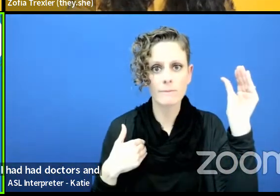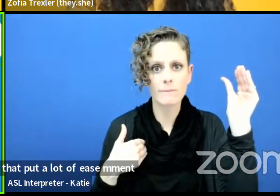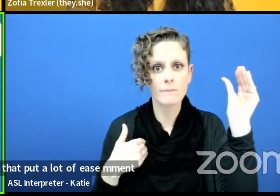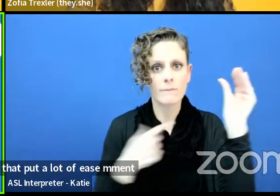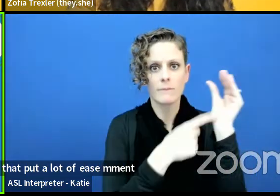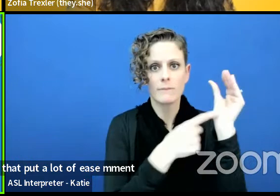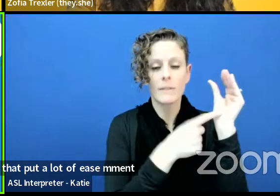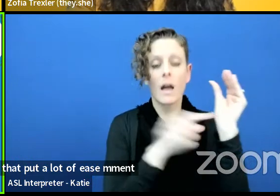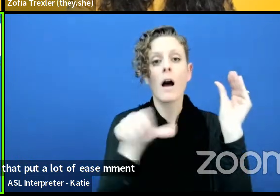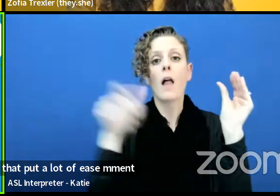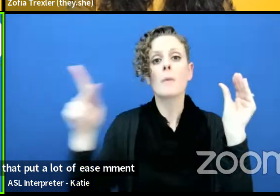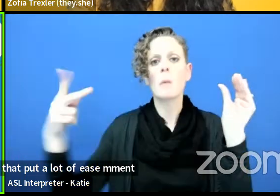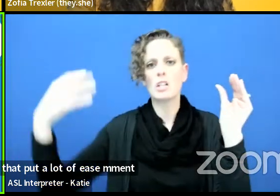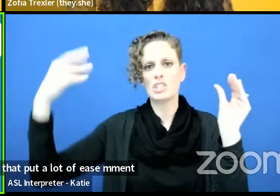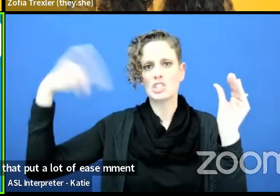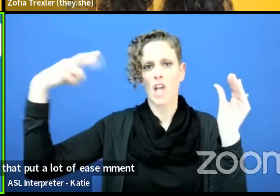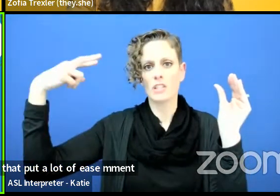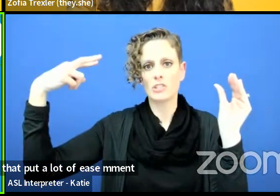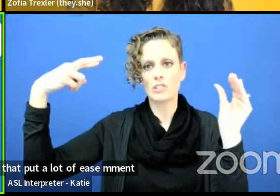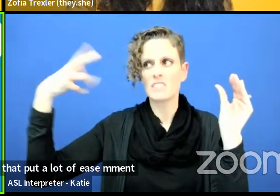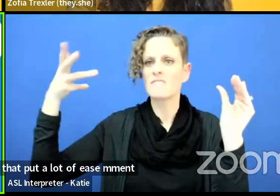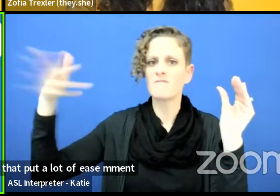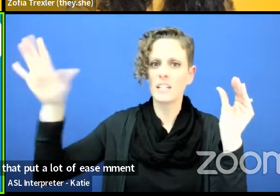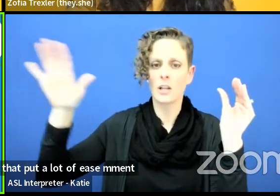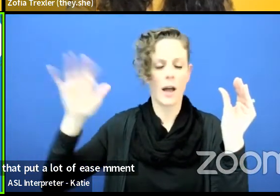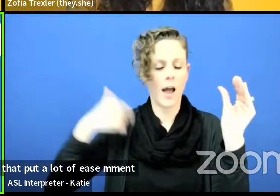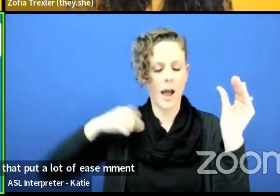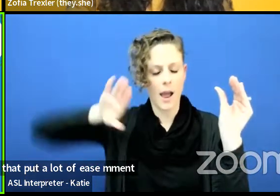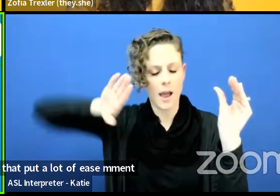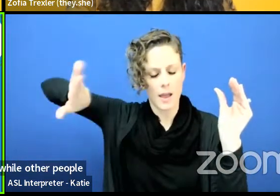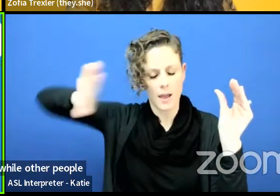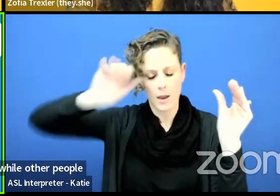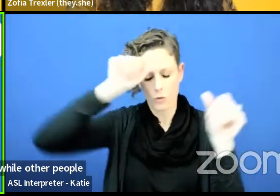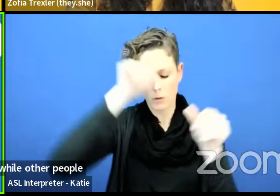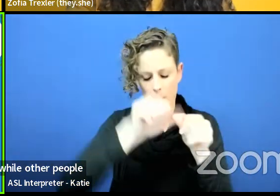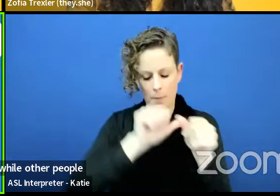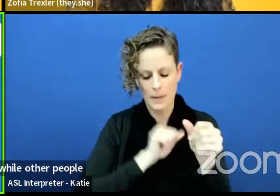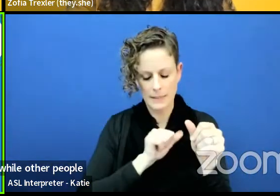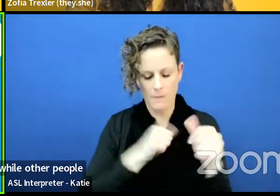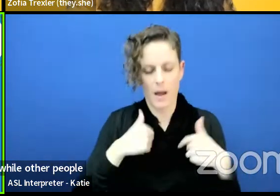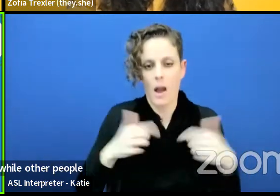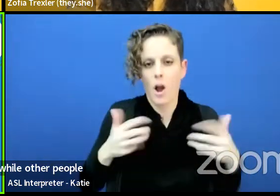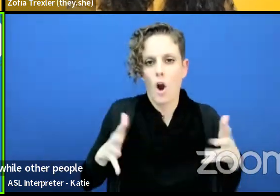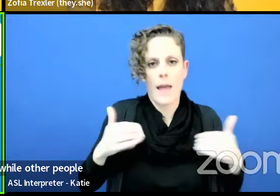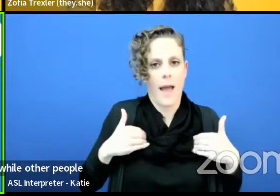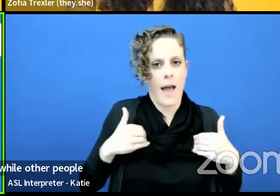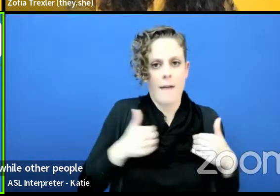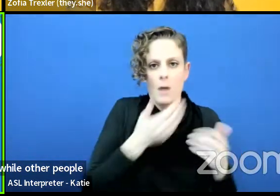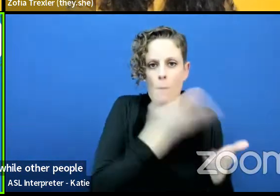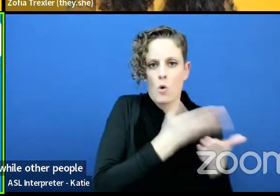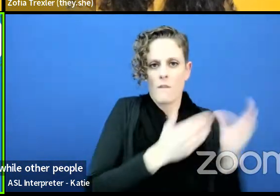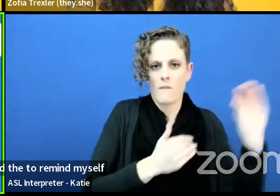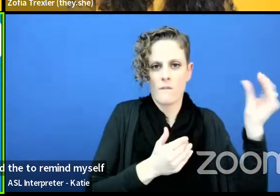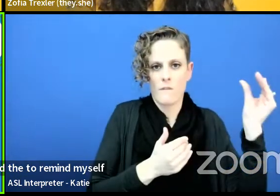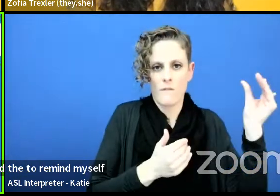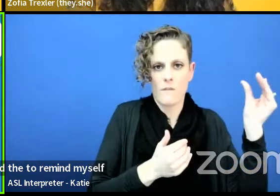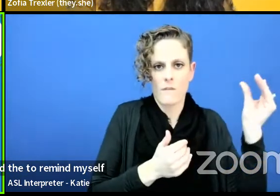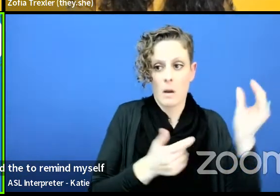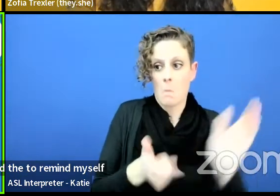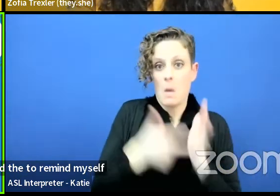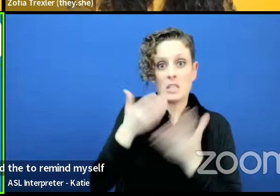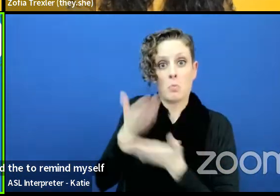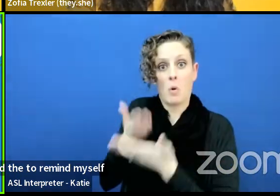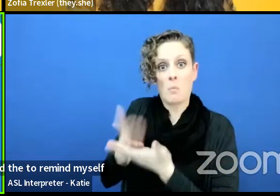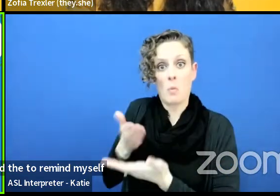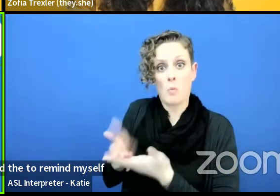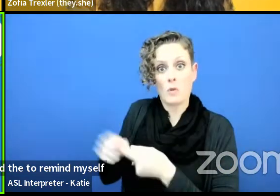other people were judging me, I had to remind myself, you already have your own proof. You don't need to prove nothing to no one else. Just